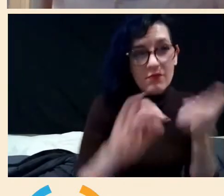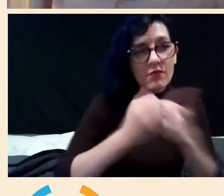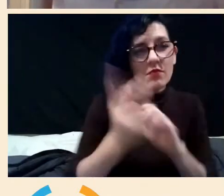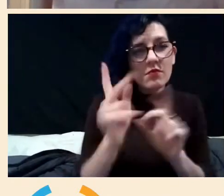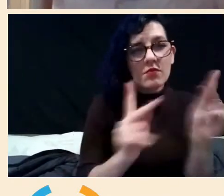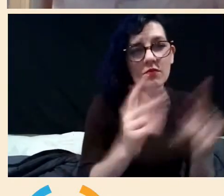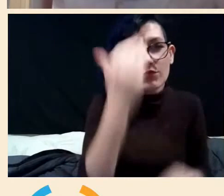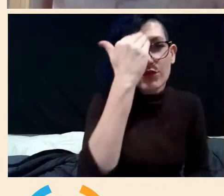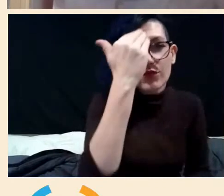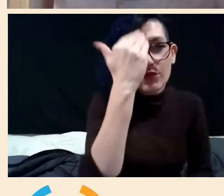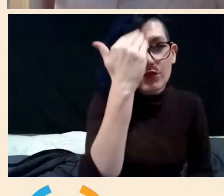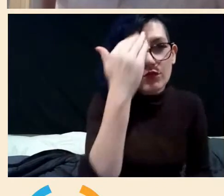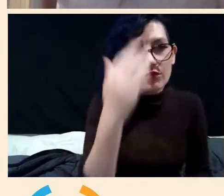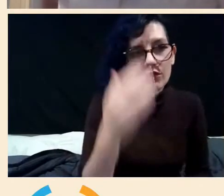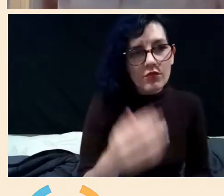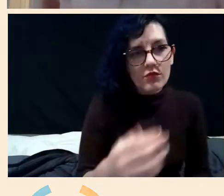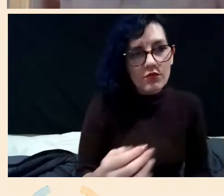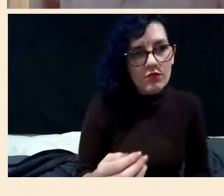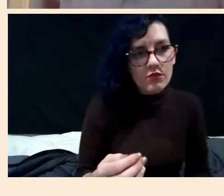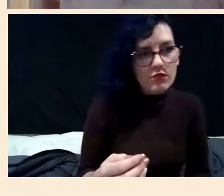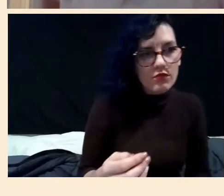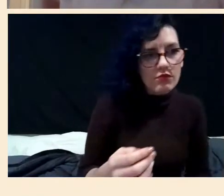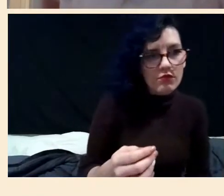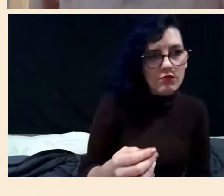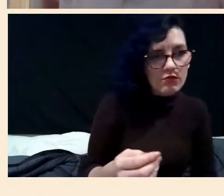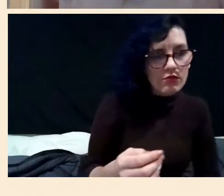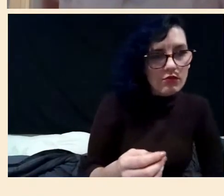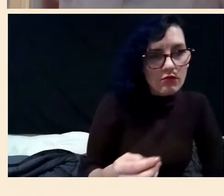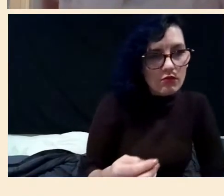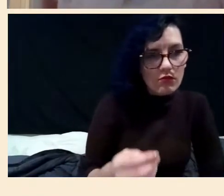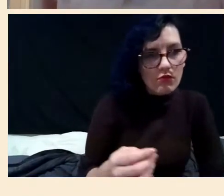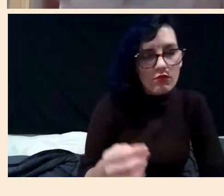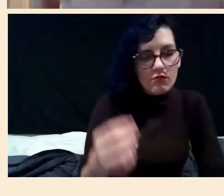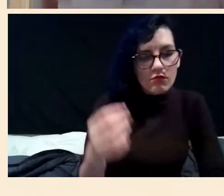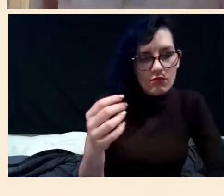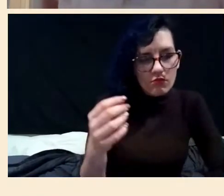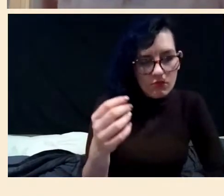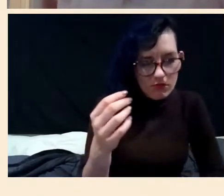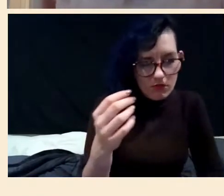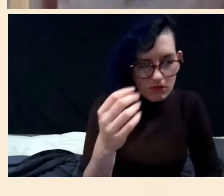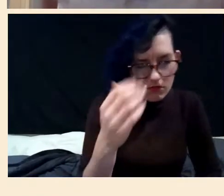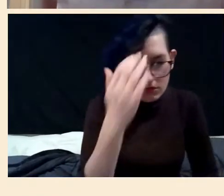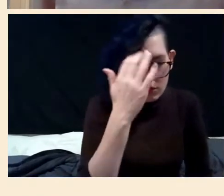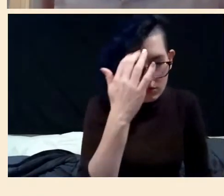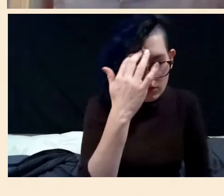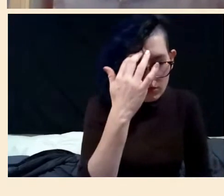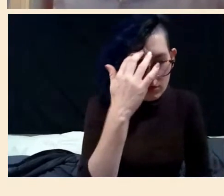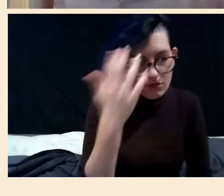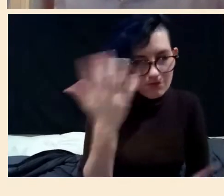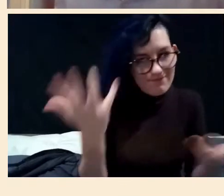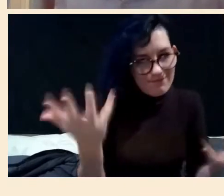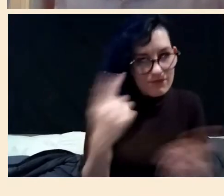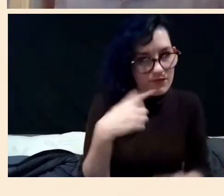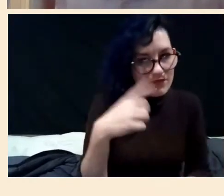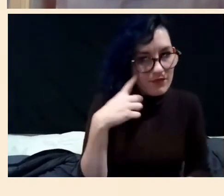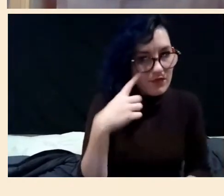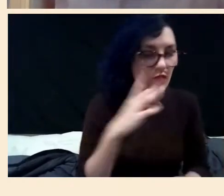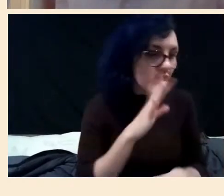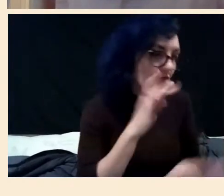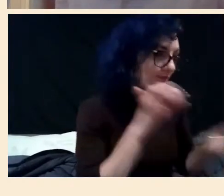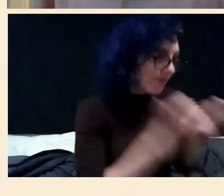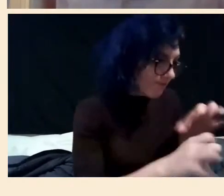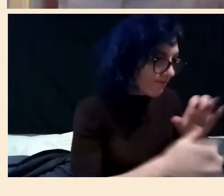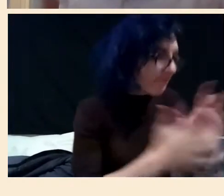Well, first, thank you for reminding Oregonians how many different places that I have served and that I have never lost an election. So I have, yes,